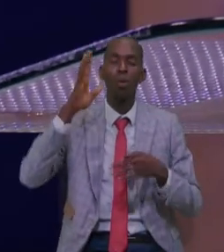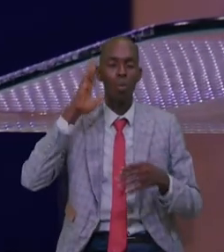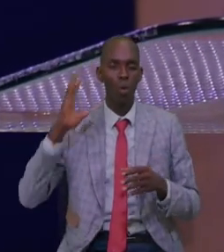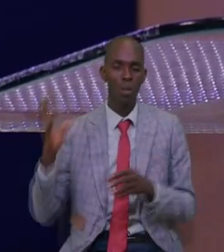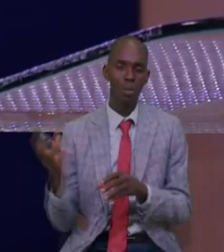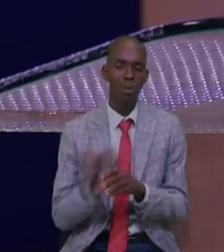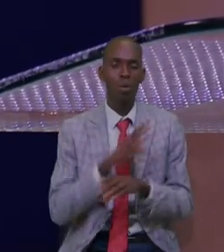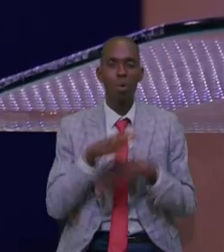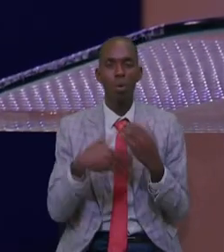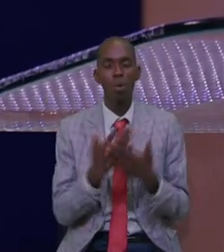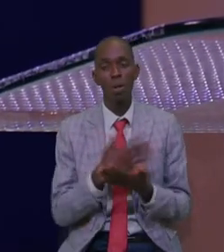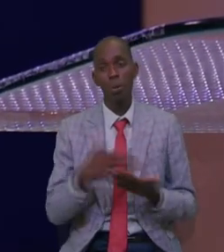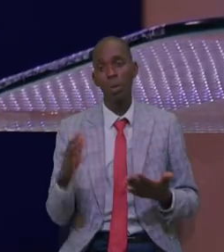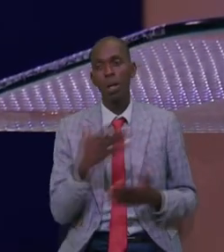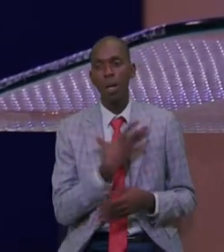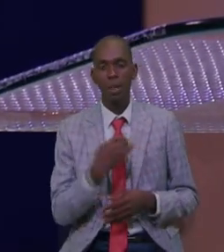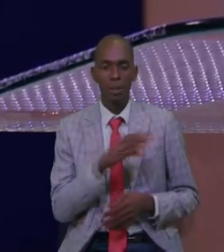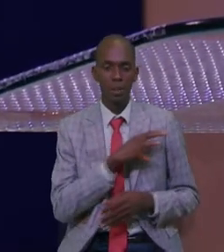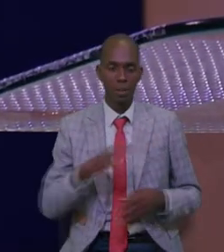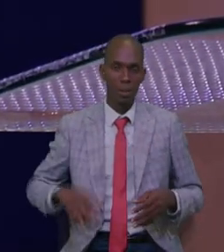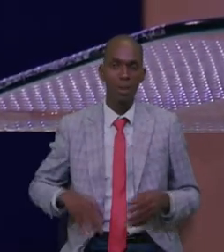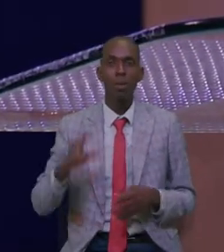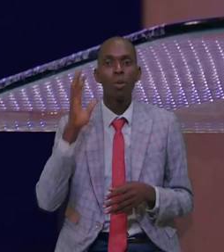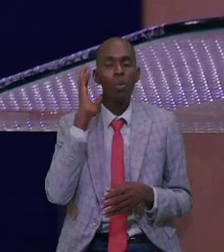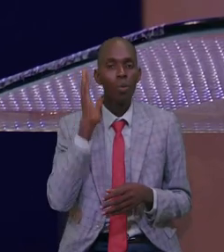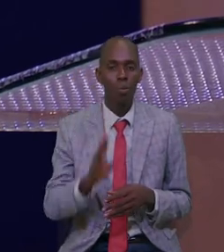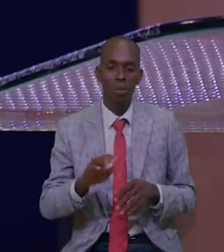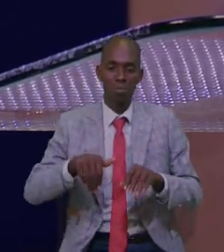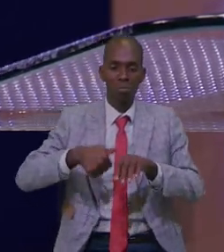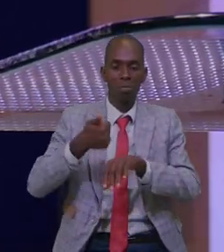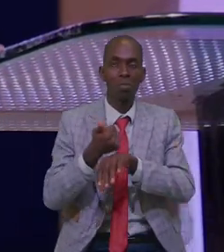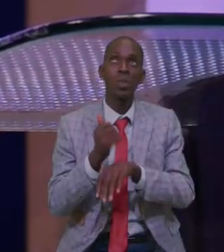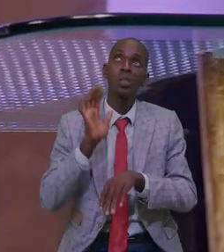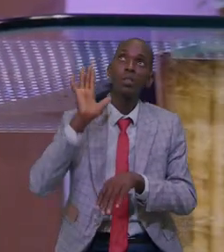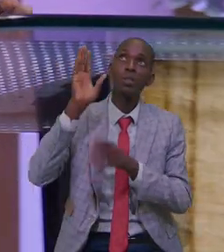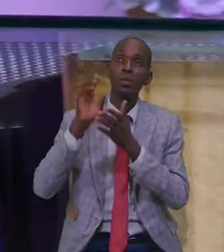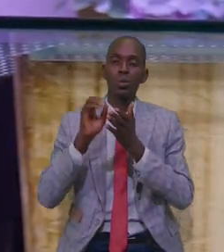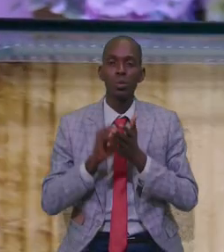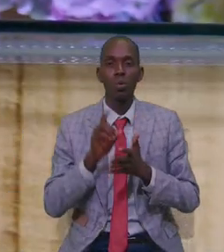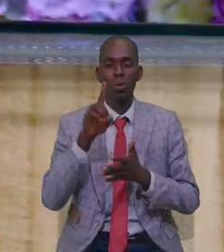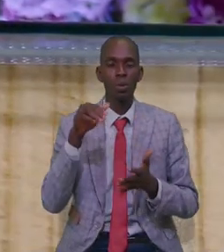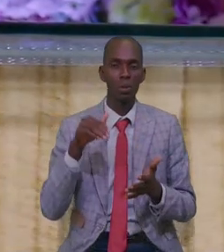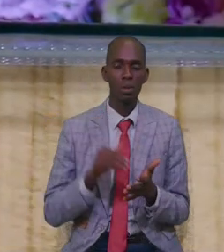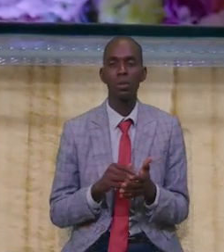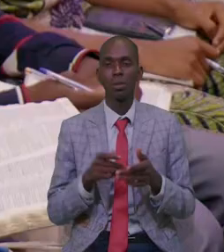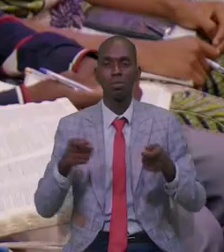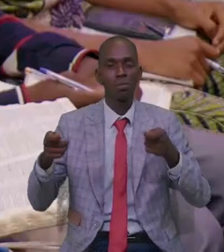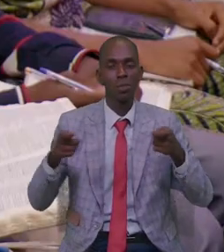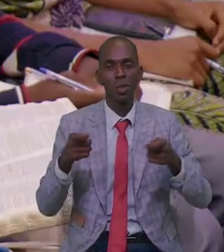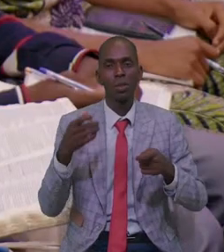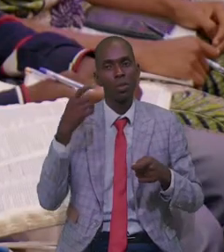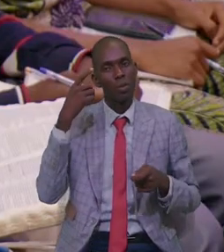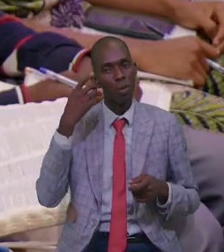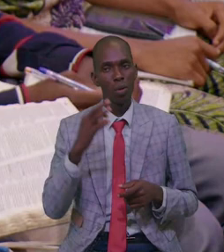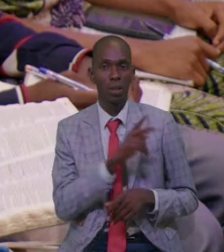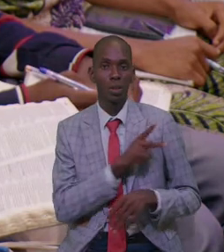away, and Christ will establish his own millennial kingdom all over the world. That's